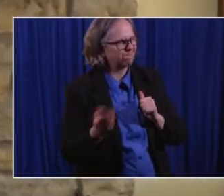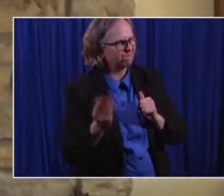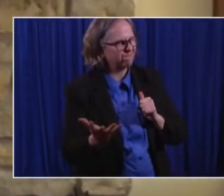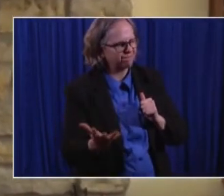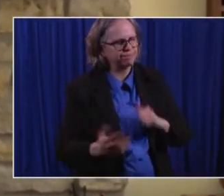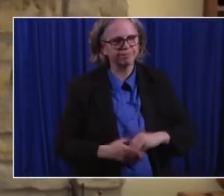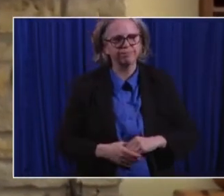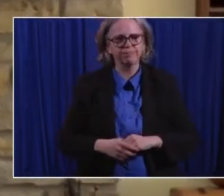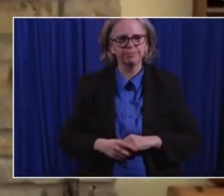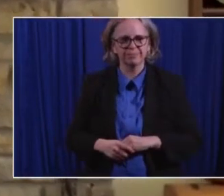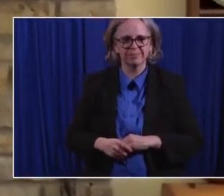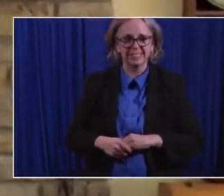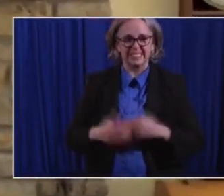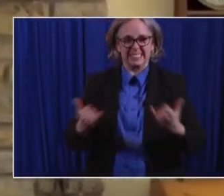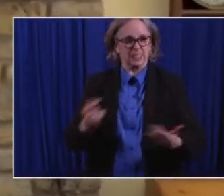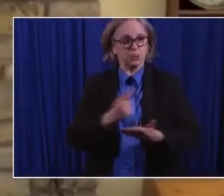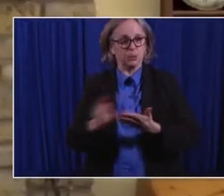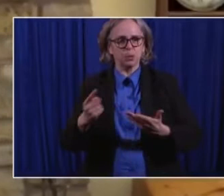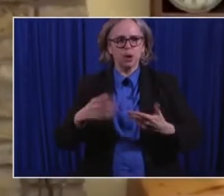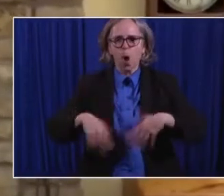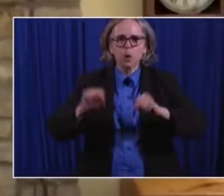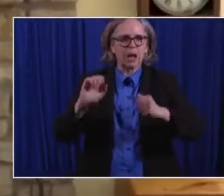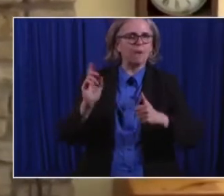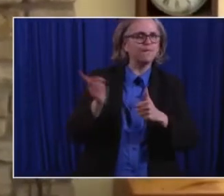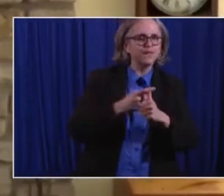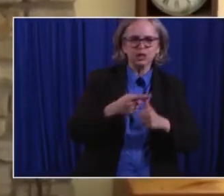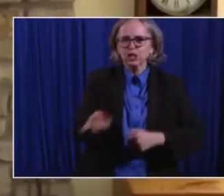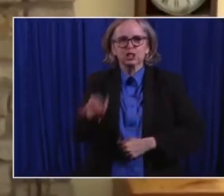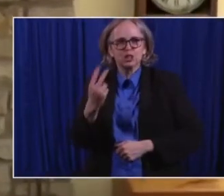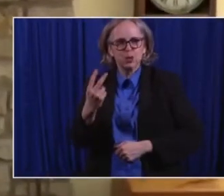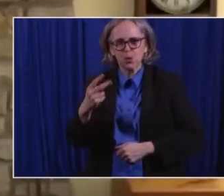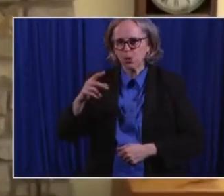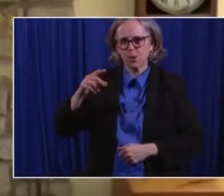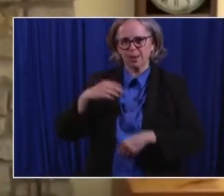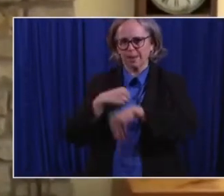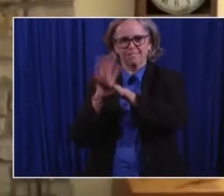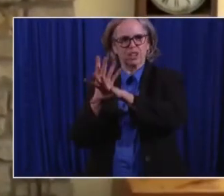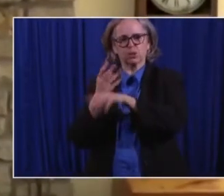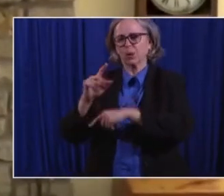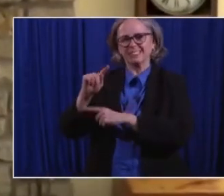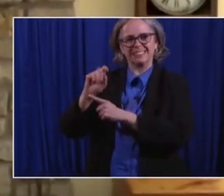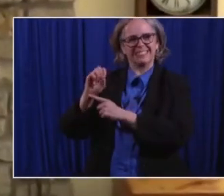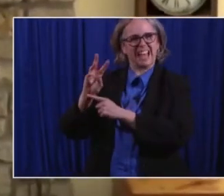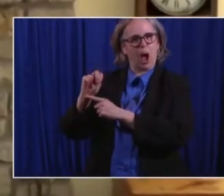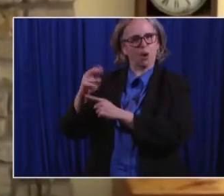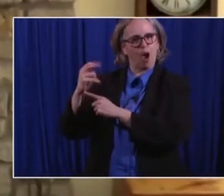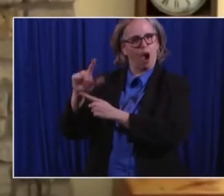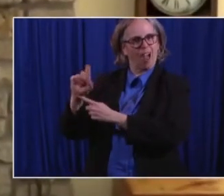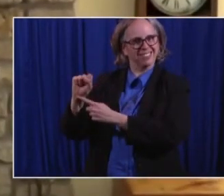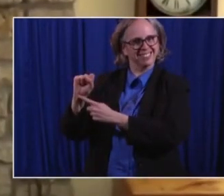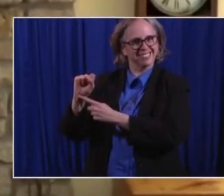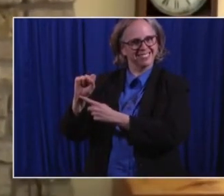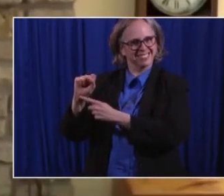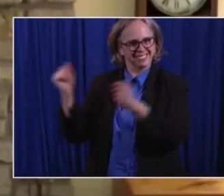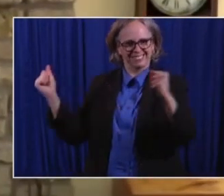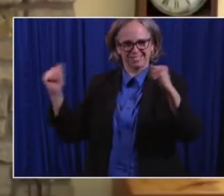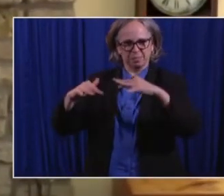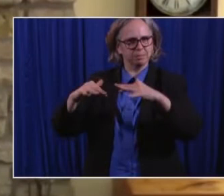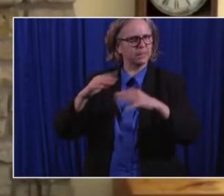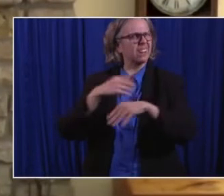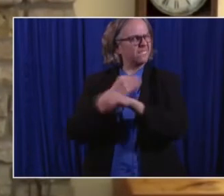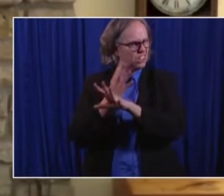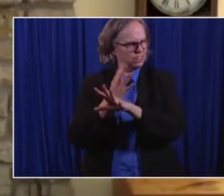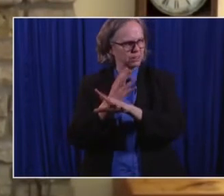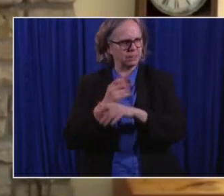for Ohioans where community leaders and medical experts could talk to citizens across the state and answer questions about